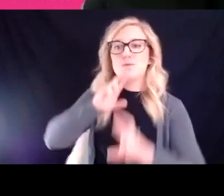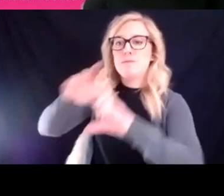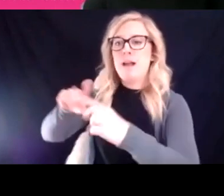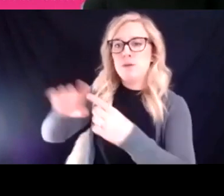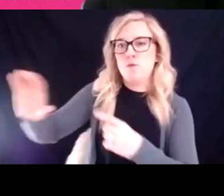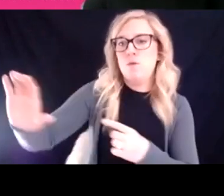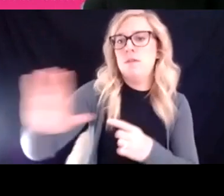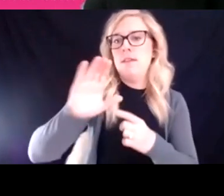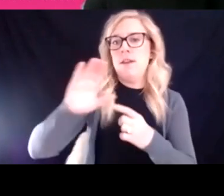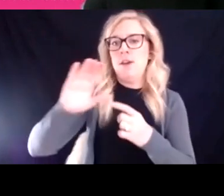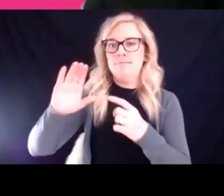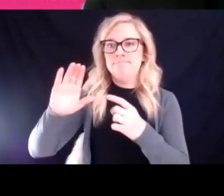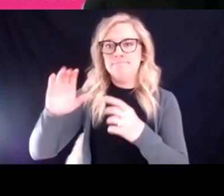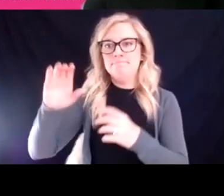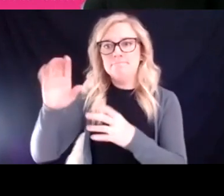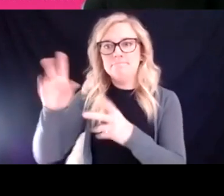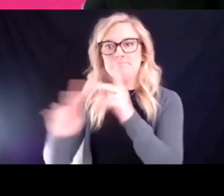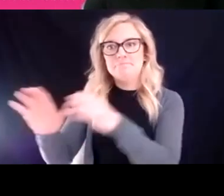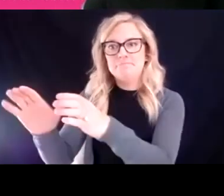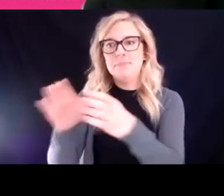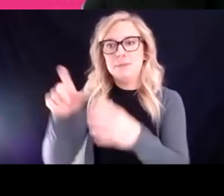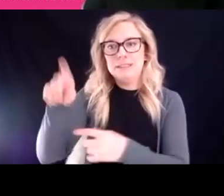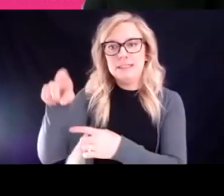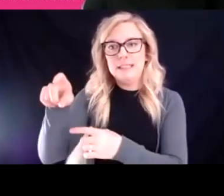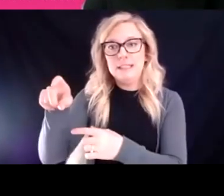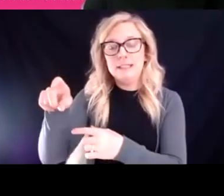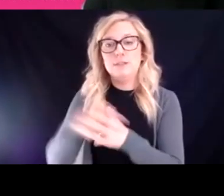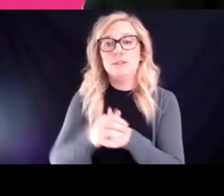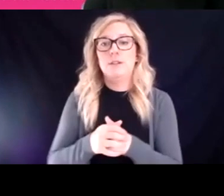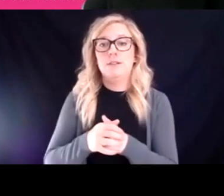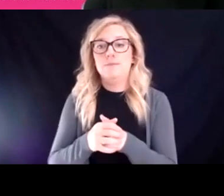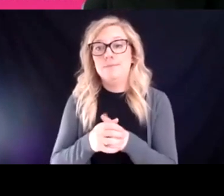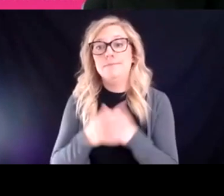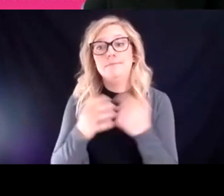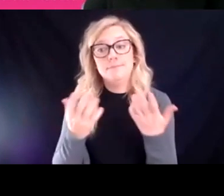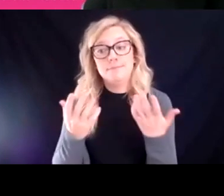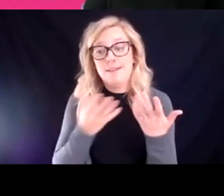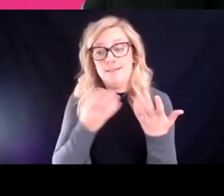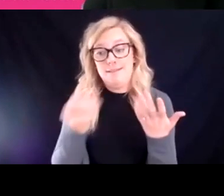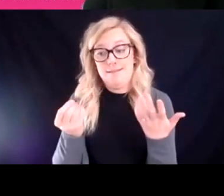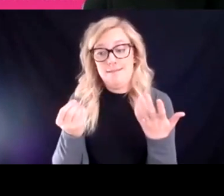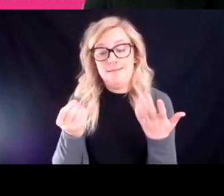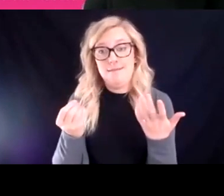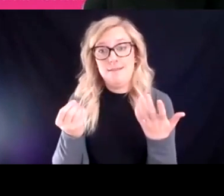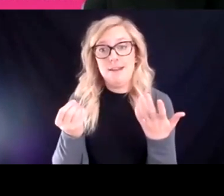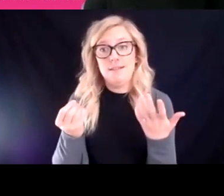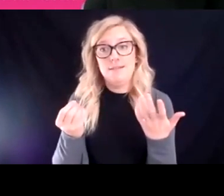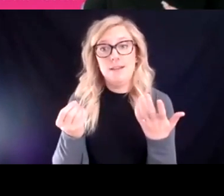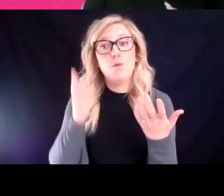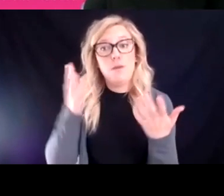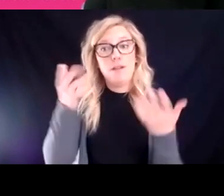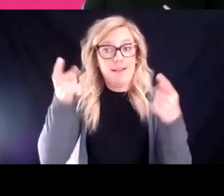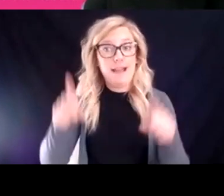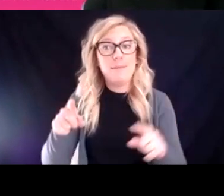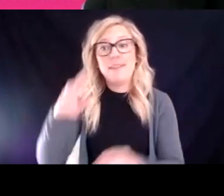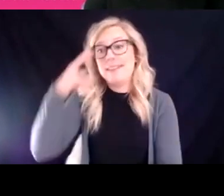United States authorities will go to the Mexican consulate and ask for help as well. And it will happen that the Mexican consulate